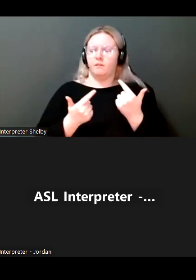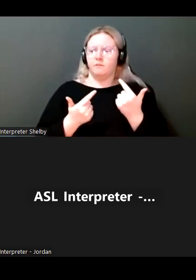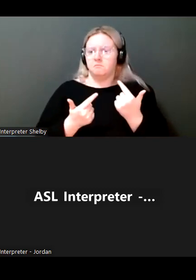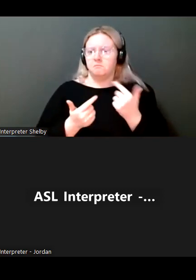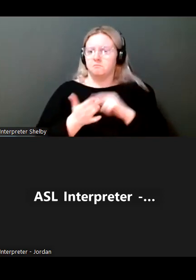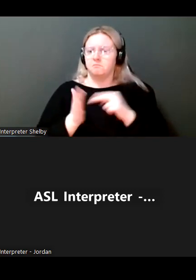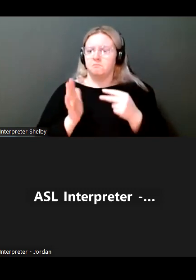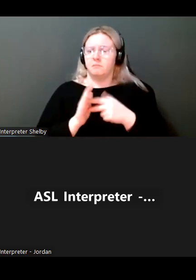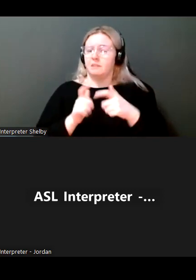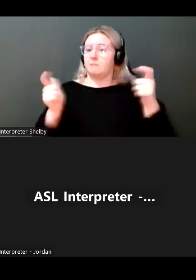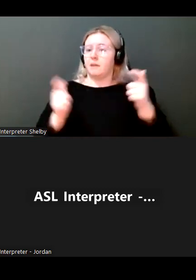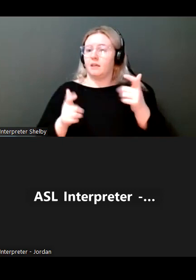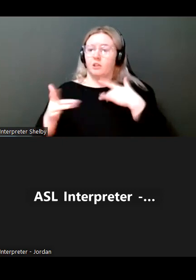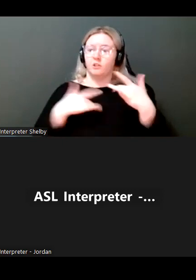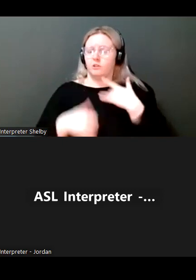big concern, right?